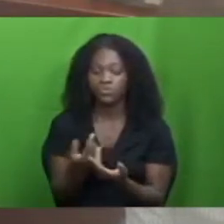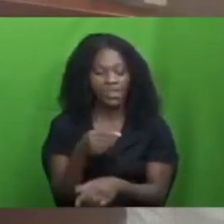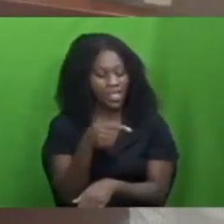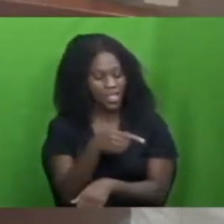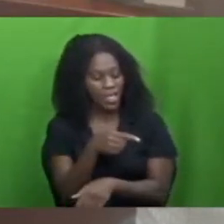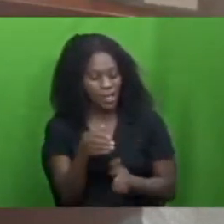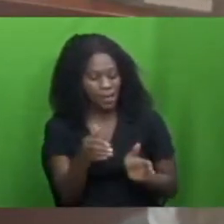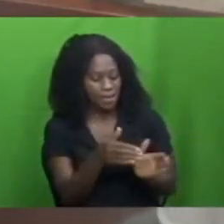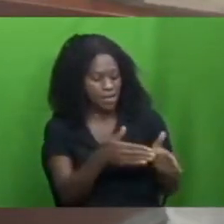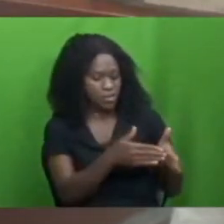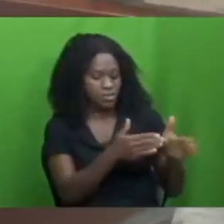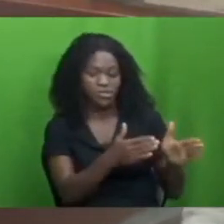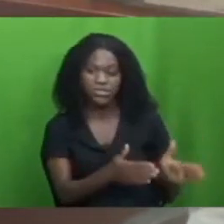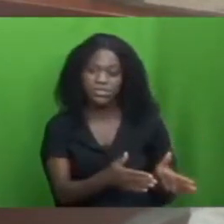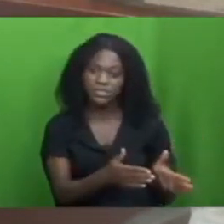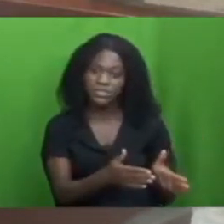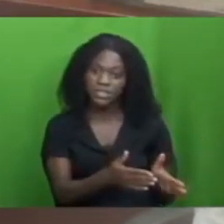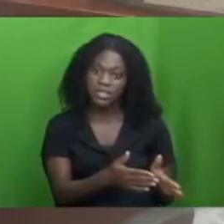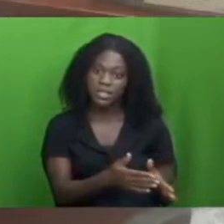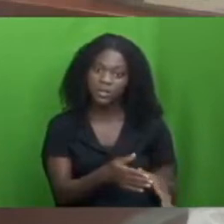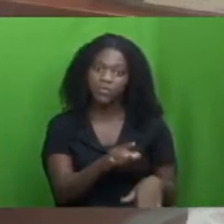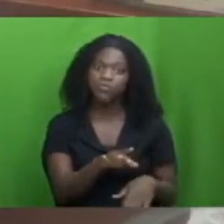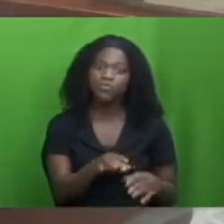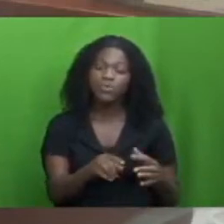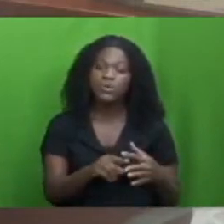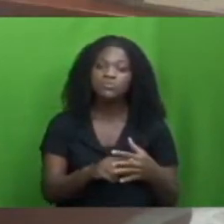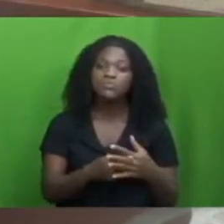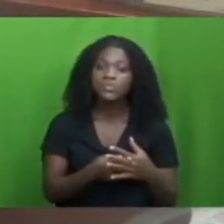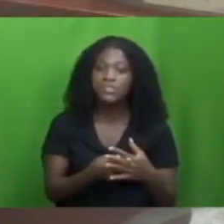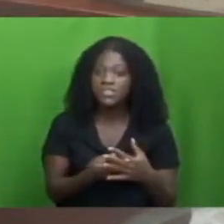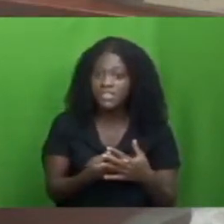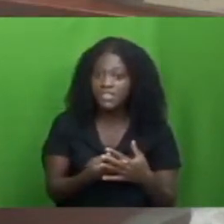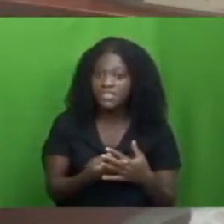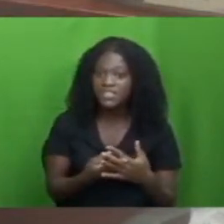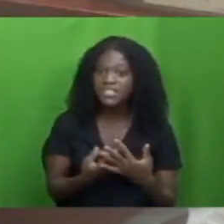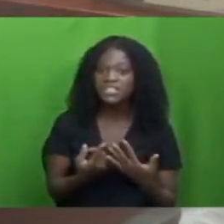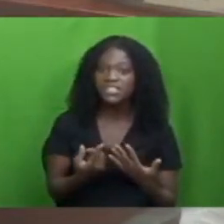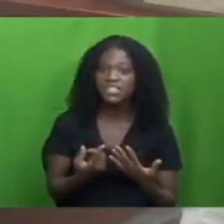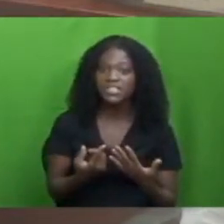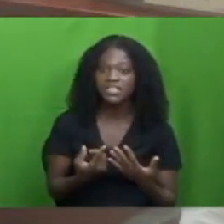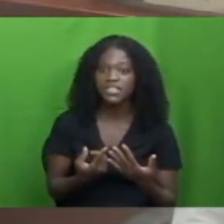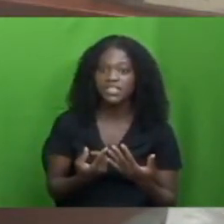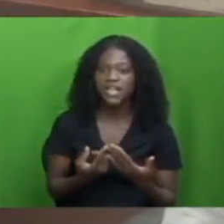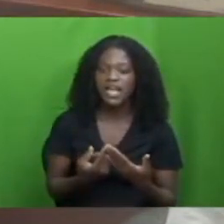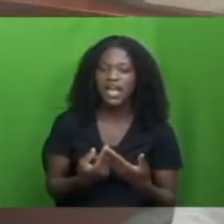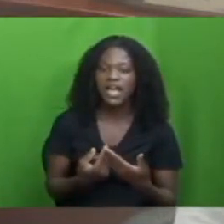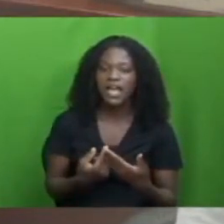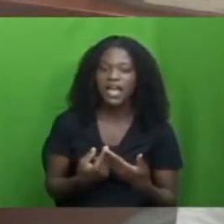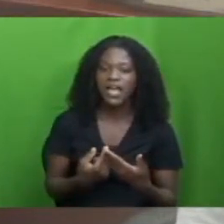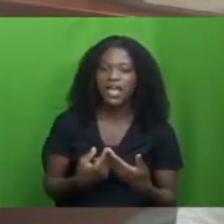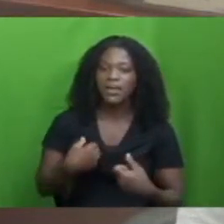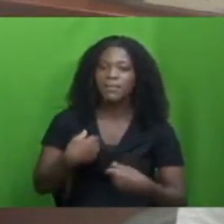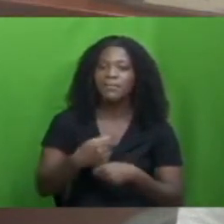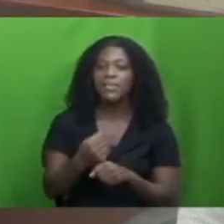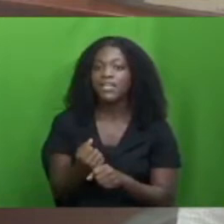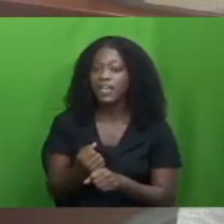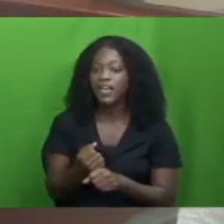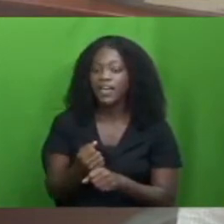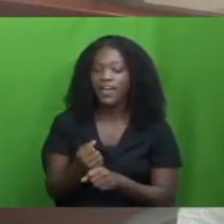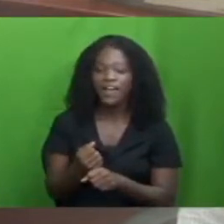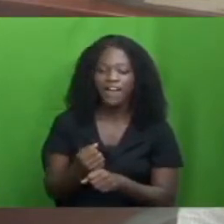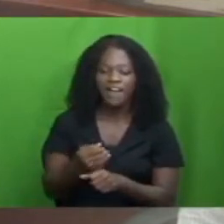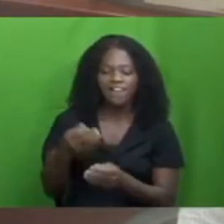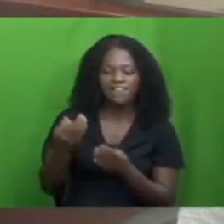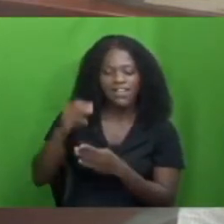so, Mr. Speaker, you asked for an indication. And my colleague, the minority leader, who at the very